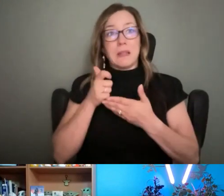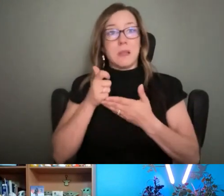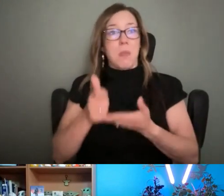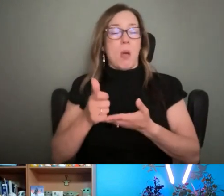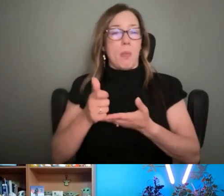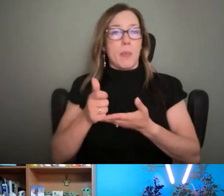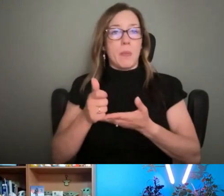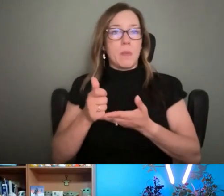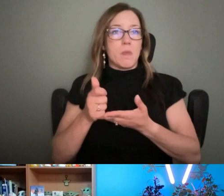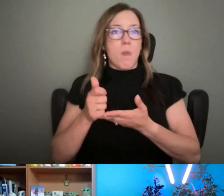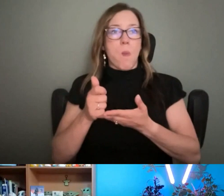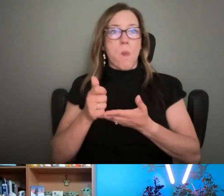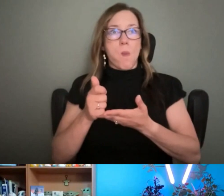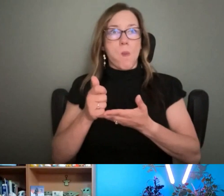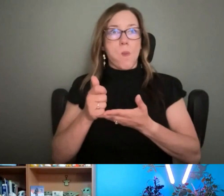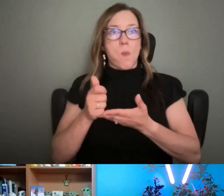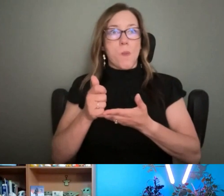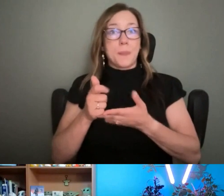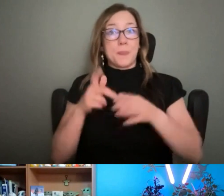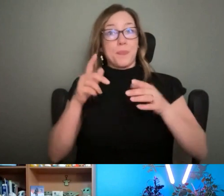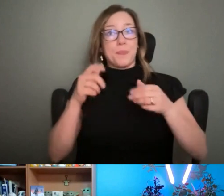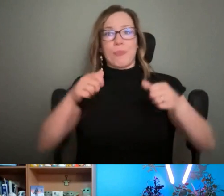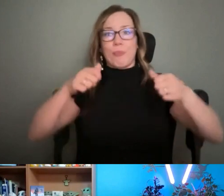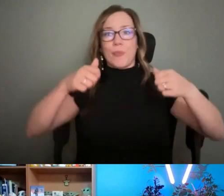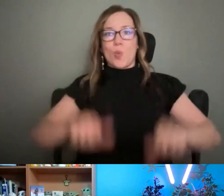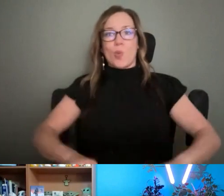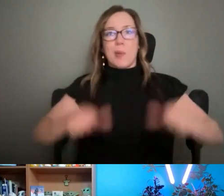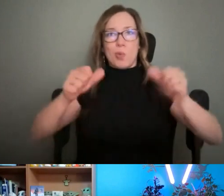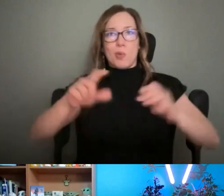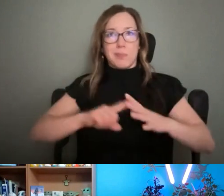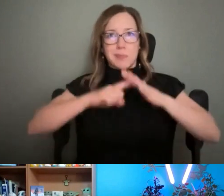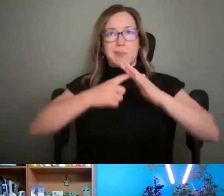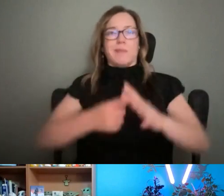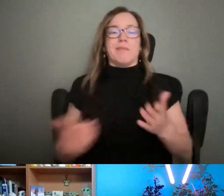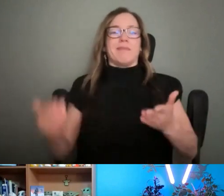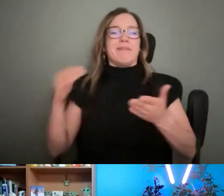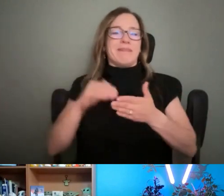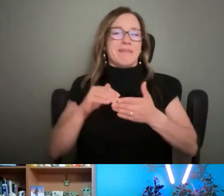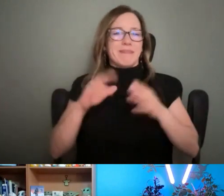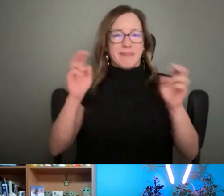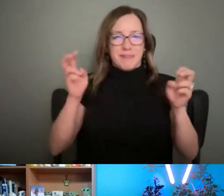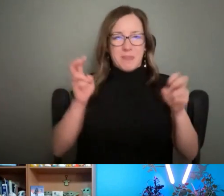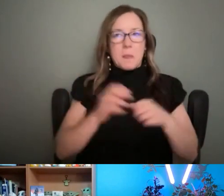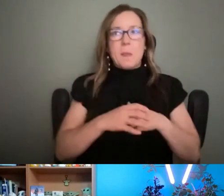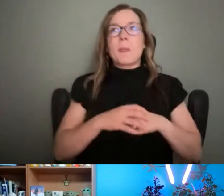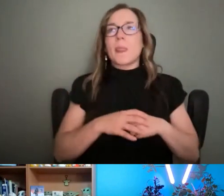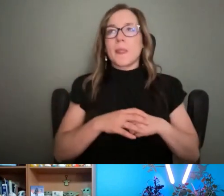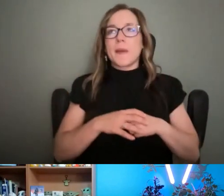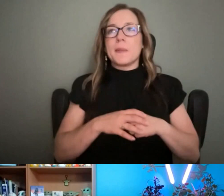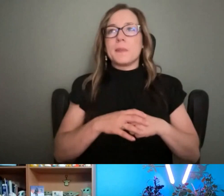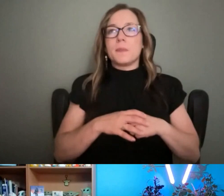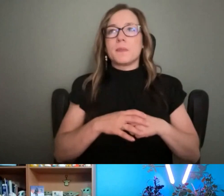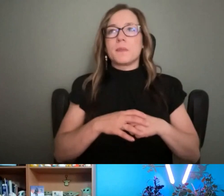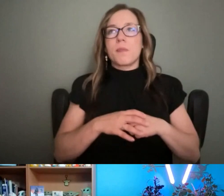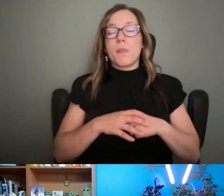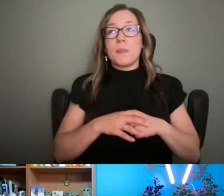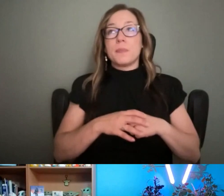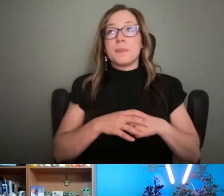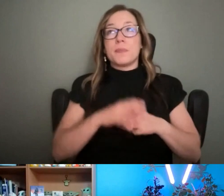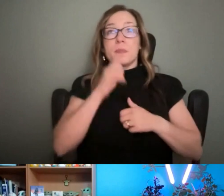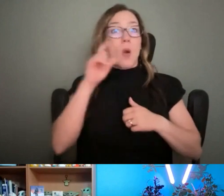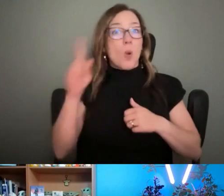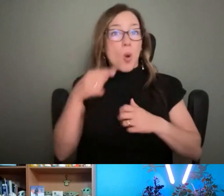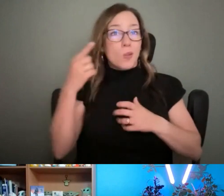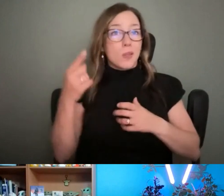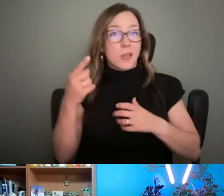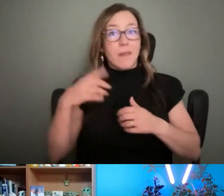in rebooting it. And so what we've been doing, besides re-engaging volunteers